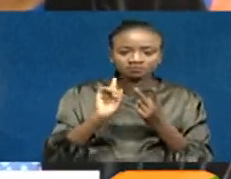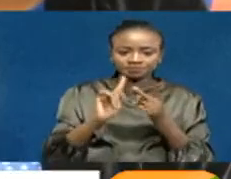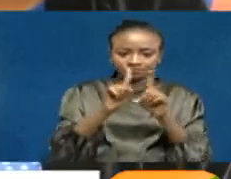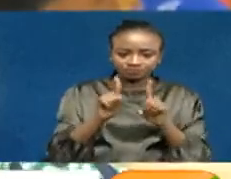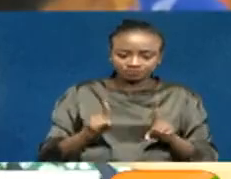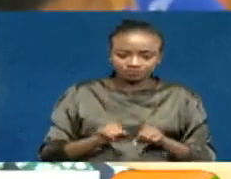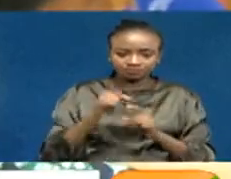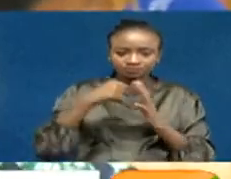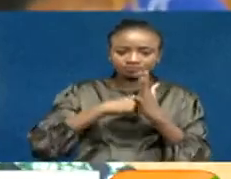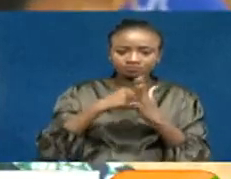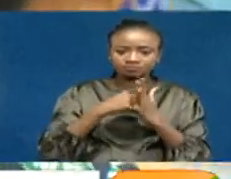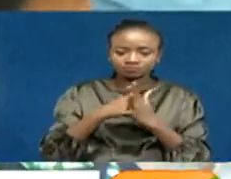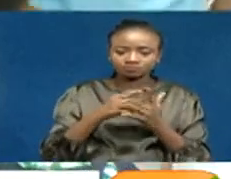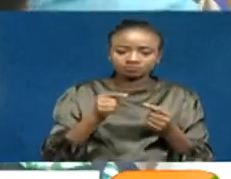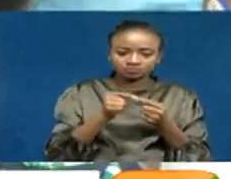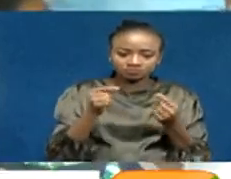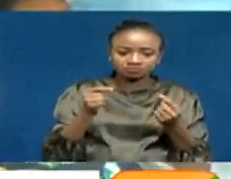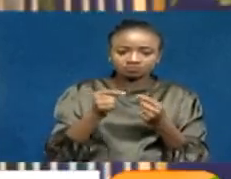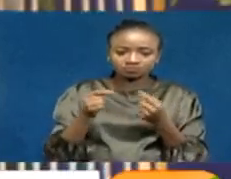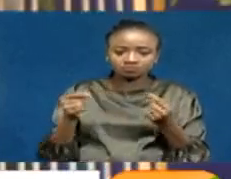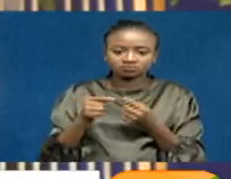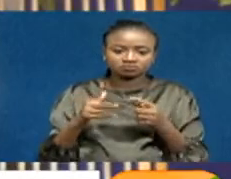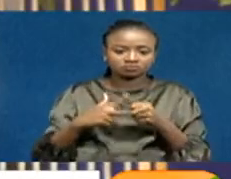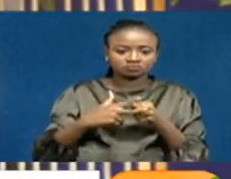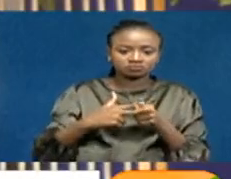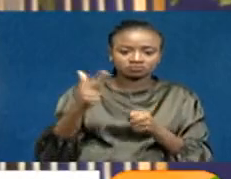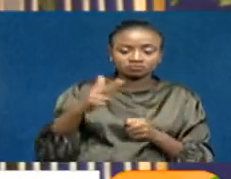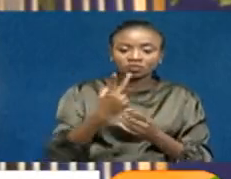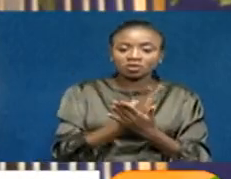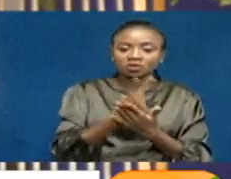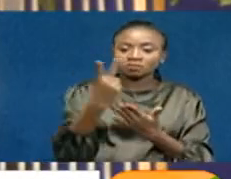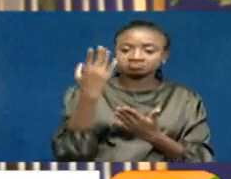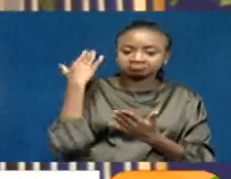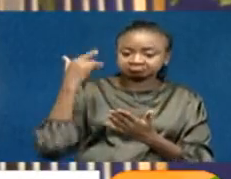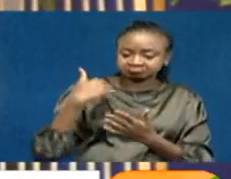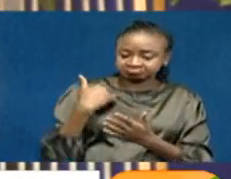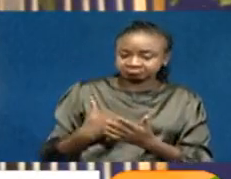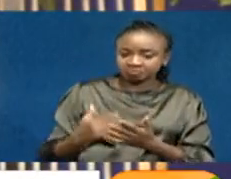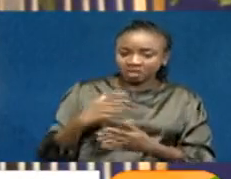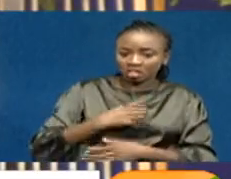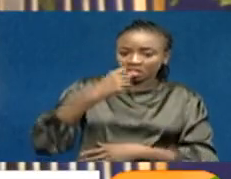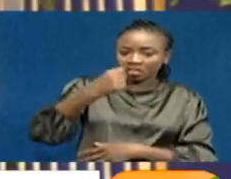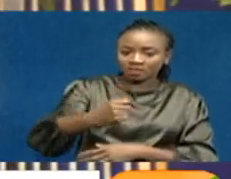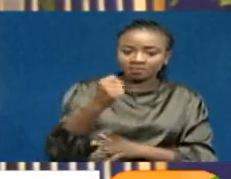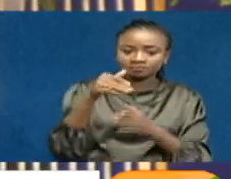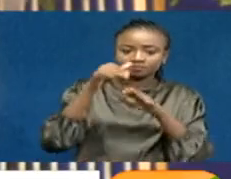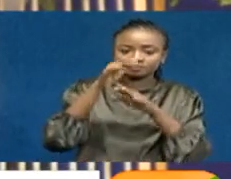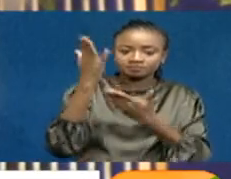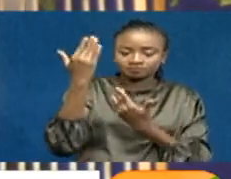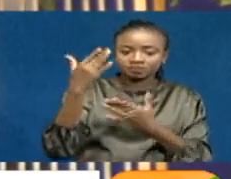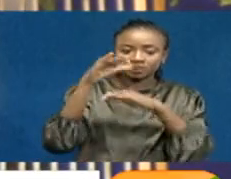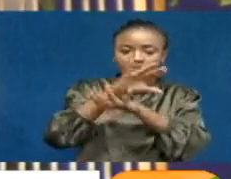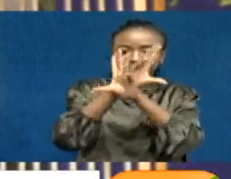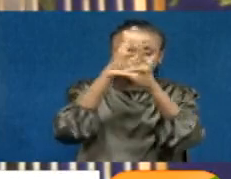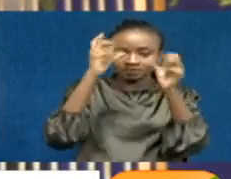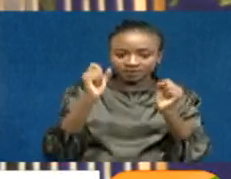regulations against female genital mutilation. 2 weeks ago, I was nominated as a running mate to one of the main